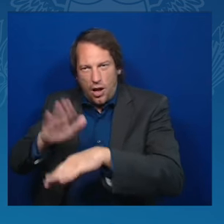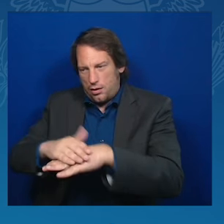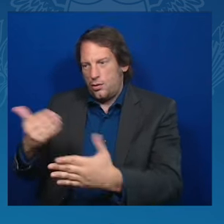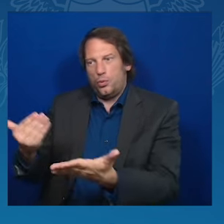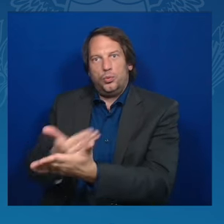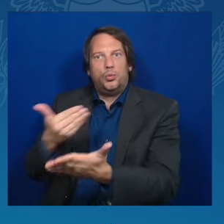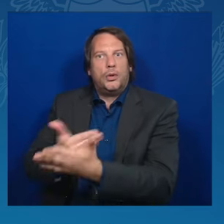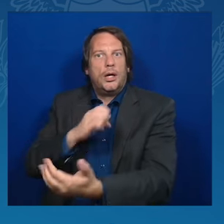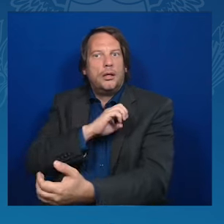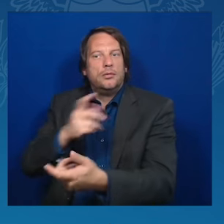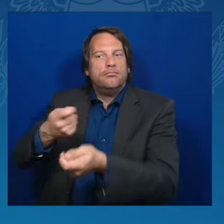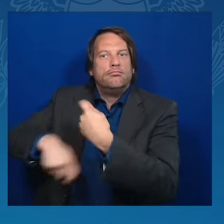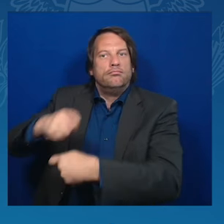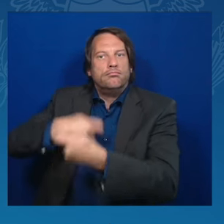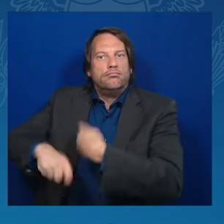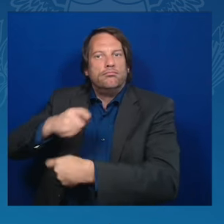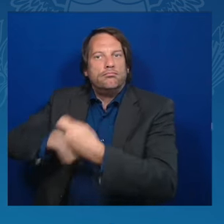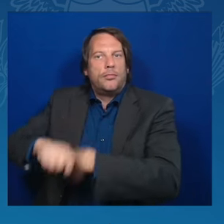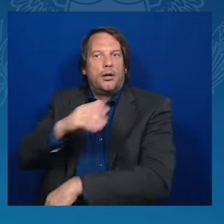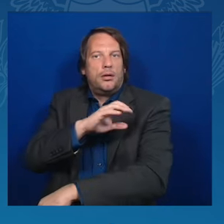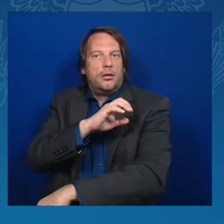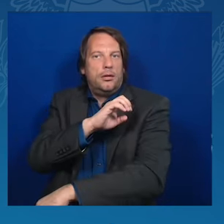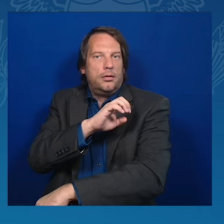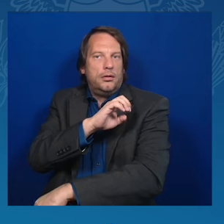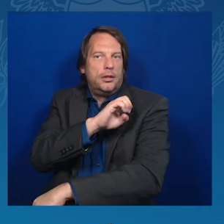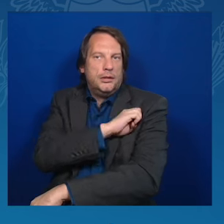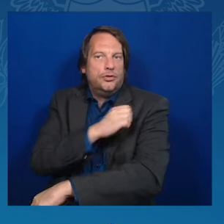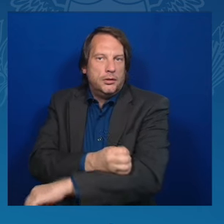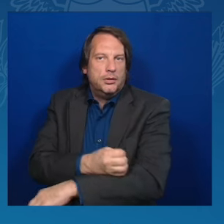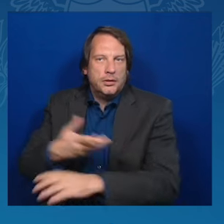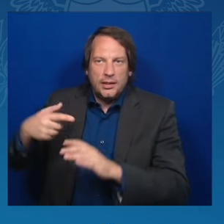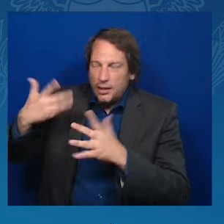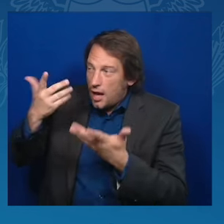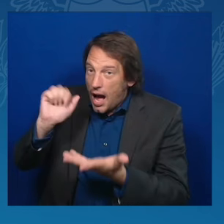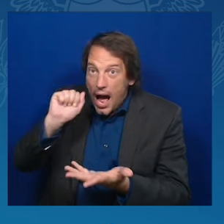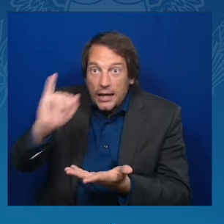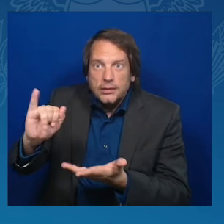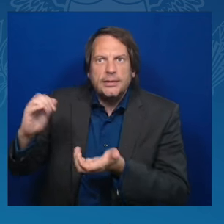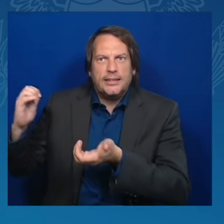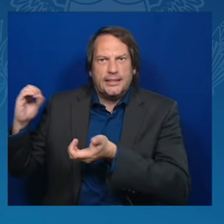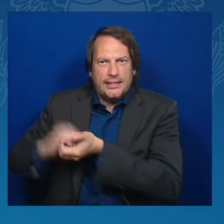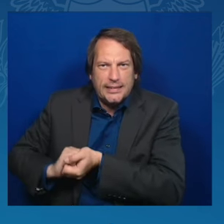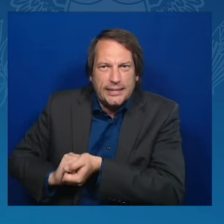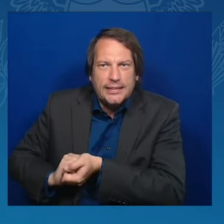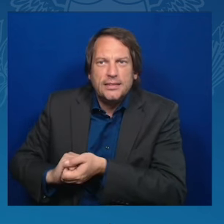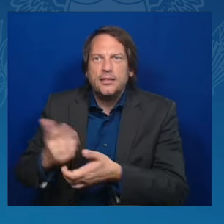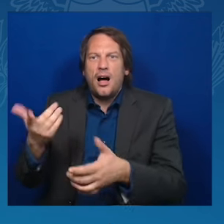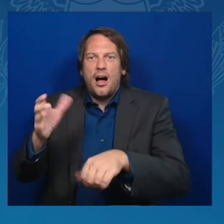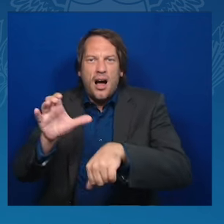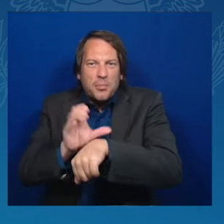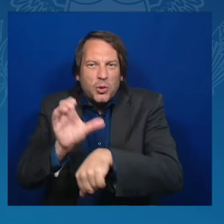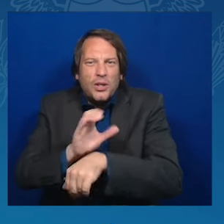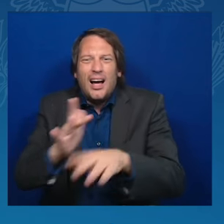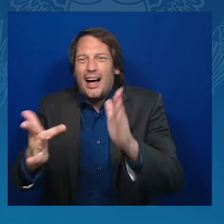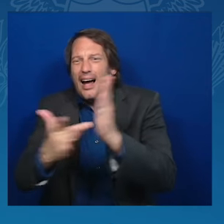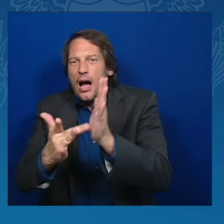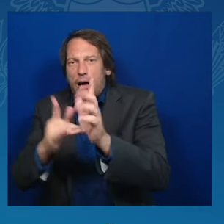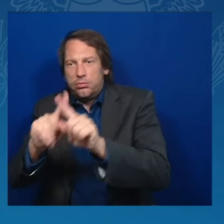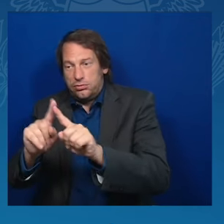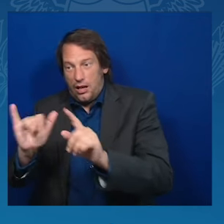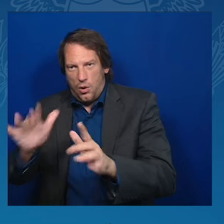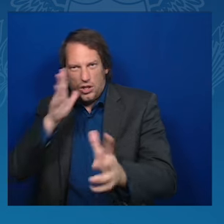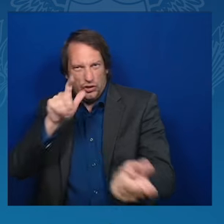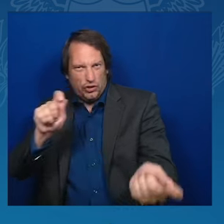and on other technologies that will shape the 21st century. Together with India and Australia, we've revitalized the Quad. We've elevated